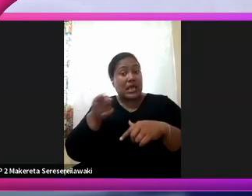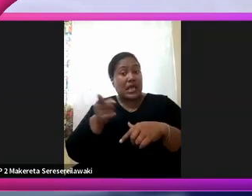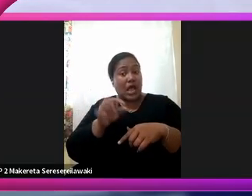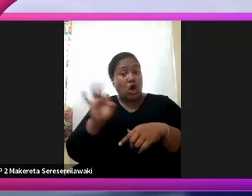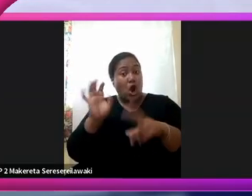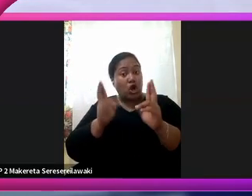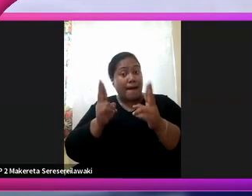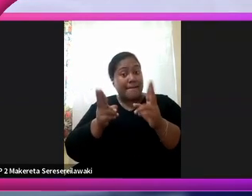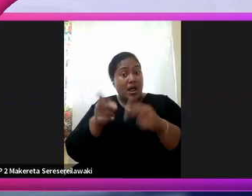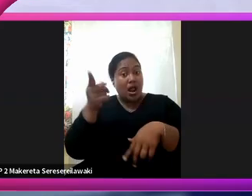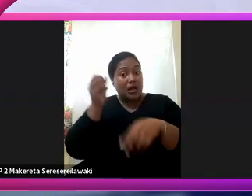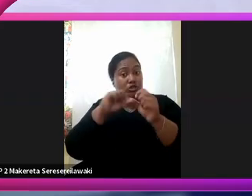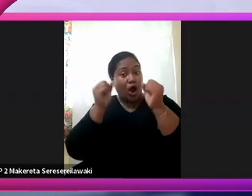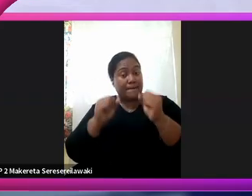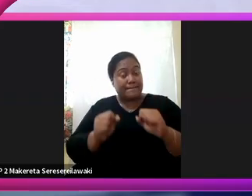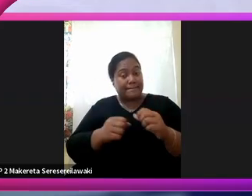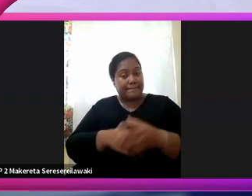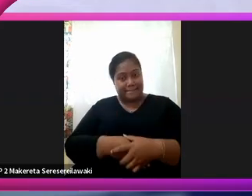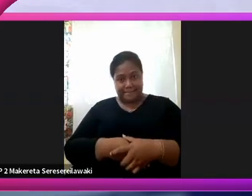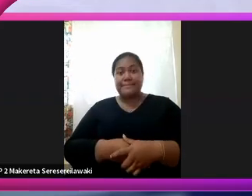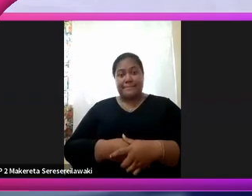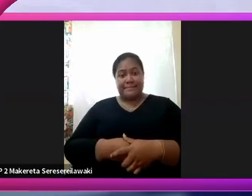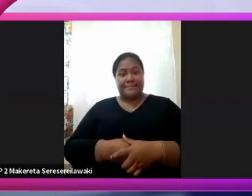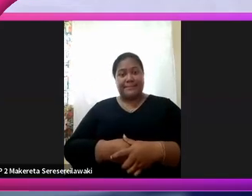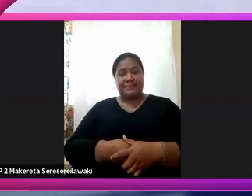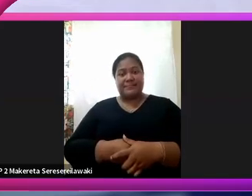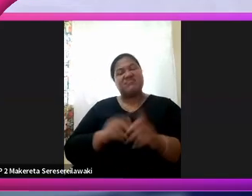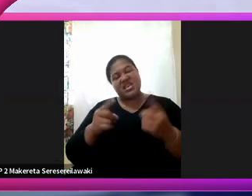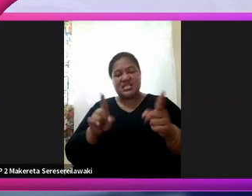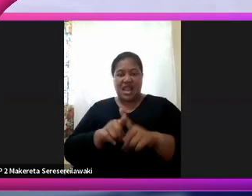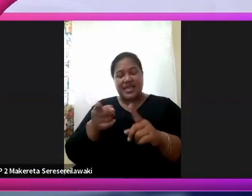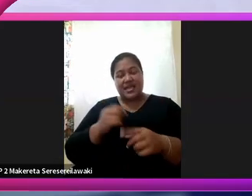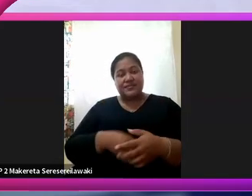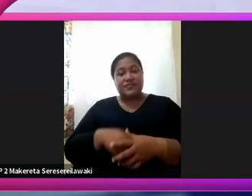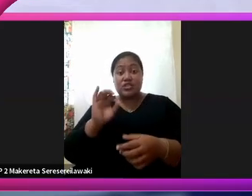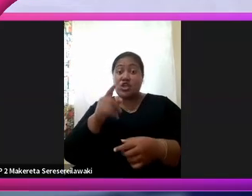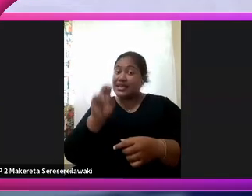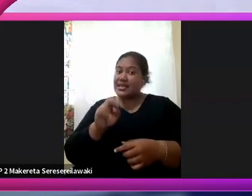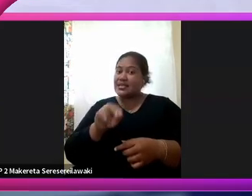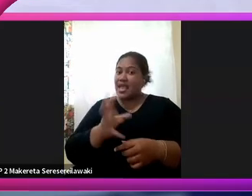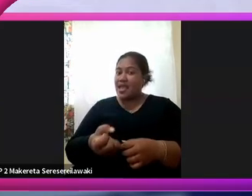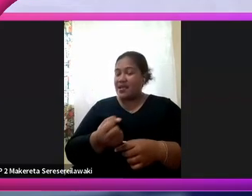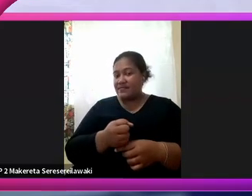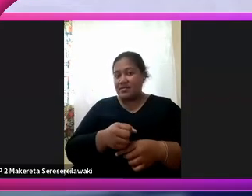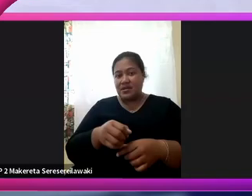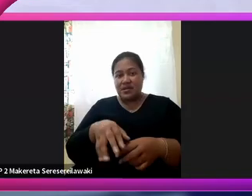shape morphology. That means the shape, thing like that. So they have to be 4% at least have a